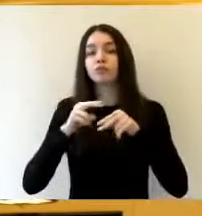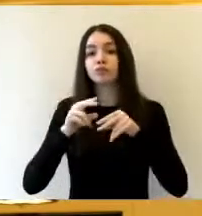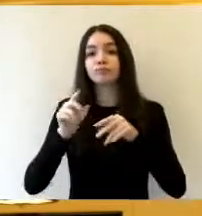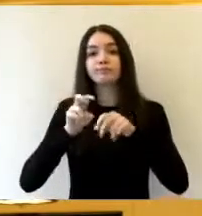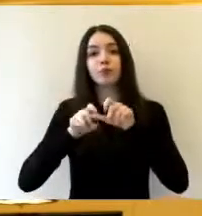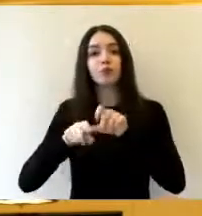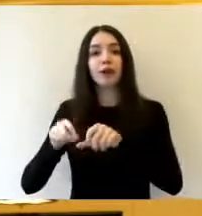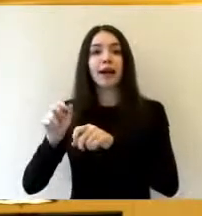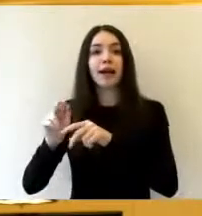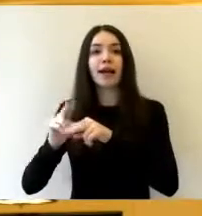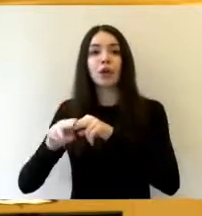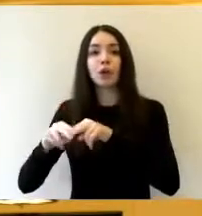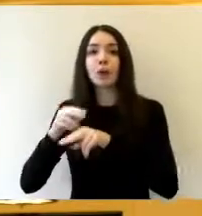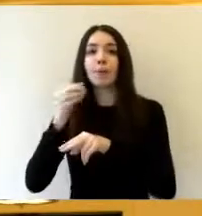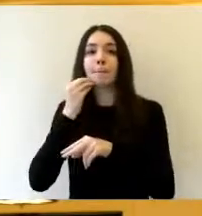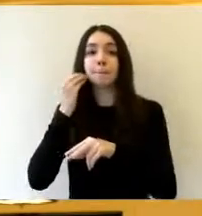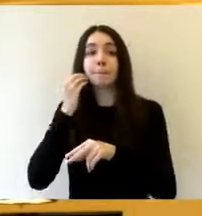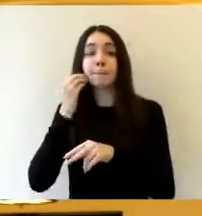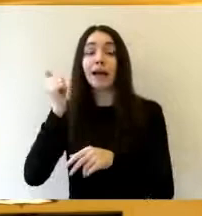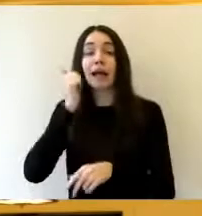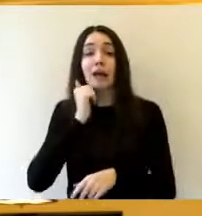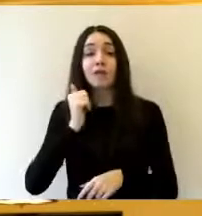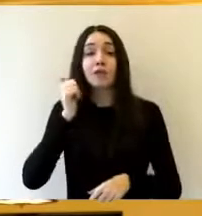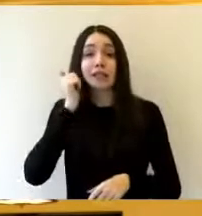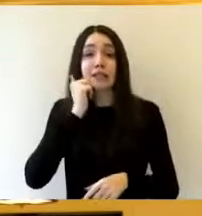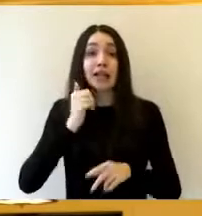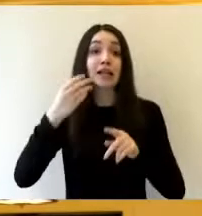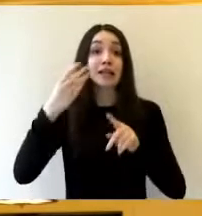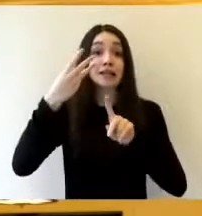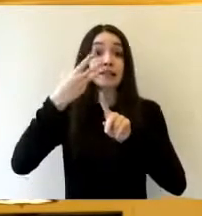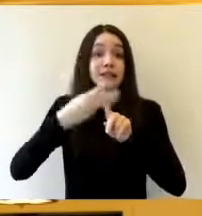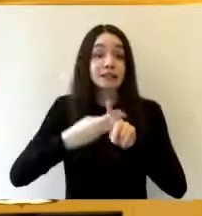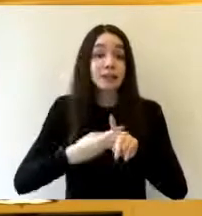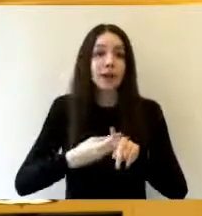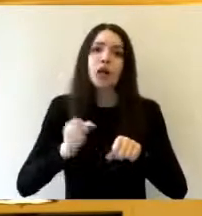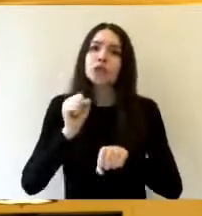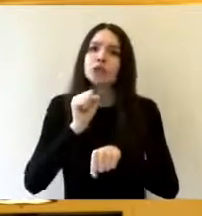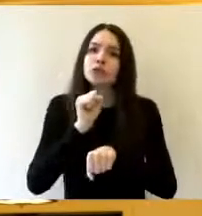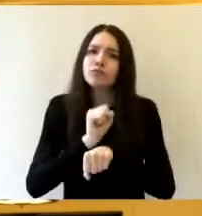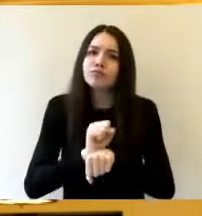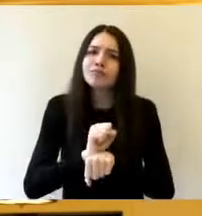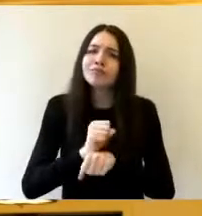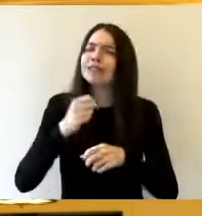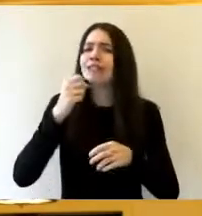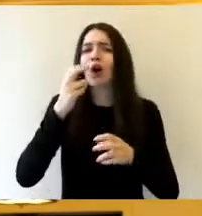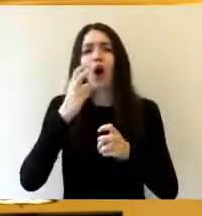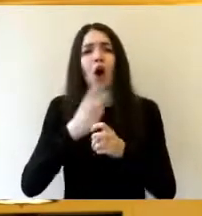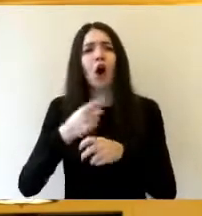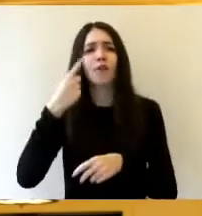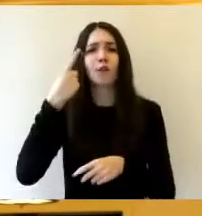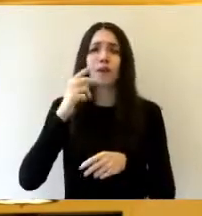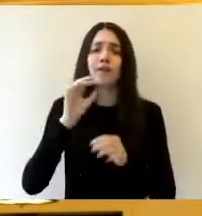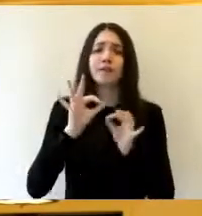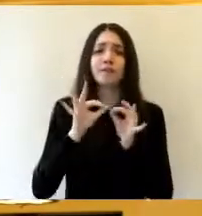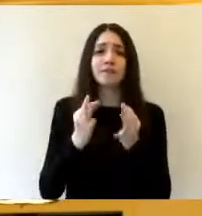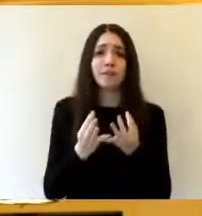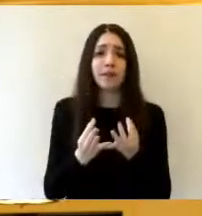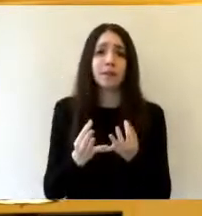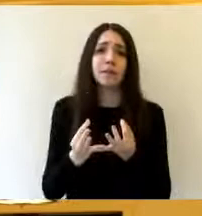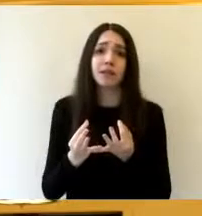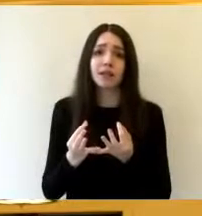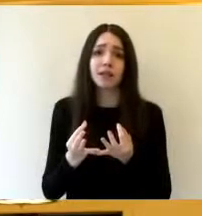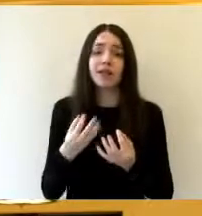for a few months. It was hard on my family. It was hard on my wife. But she really described it best when she said, basically, you went to carving